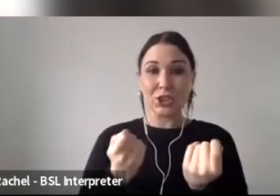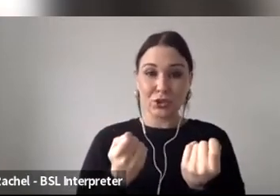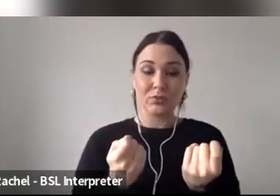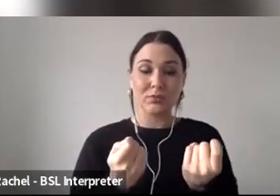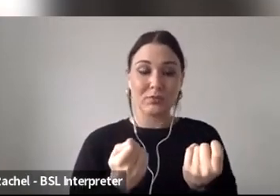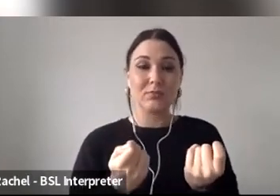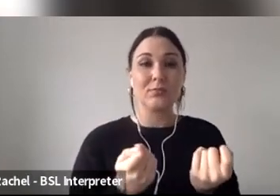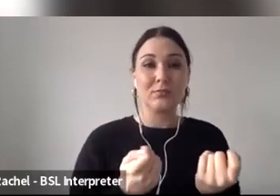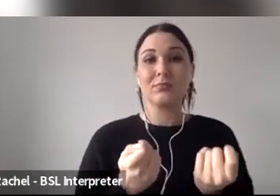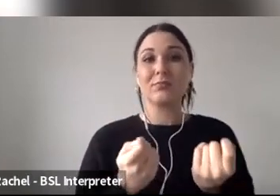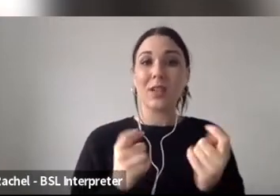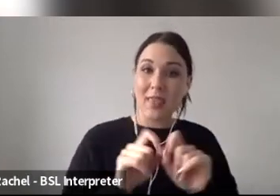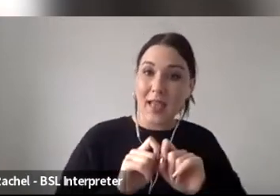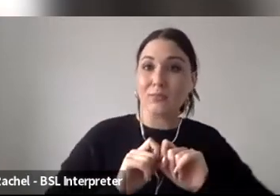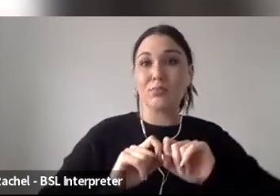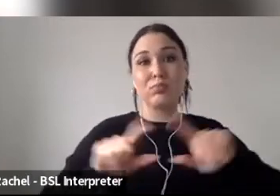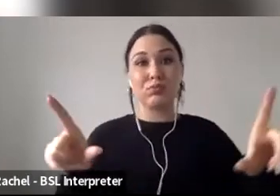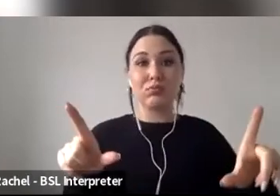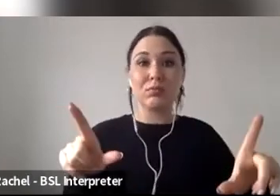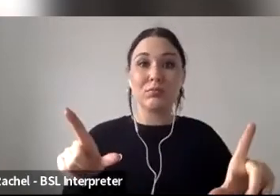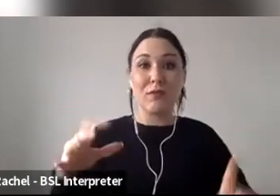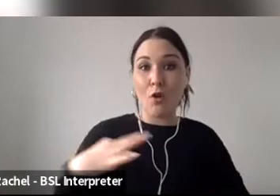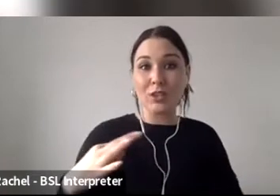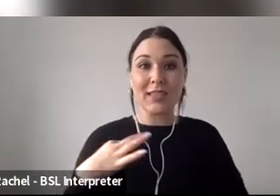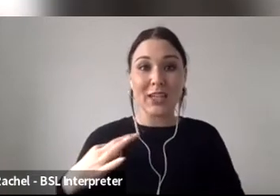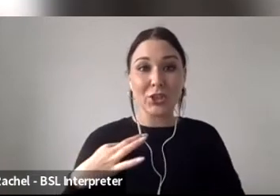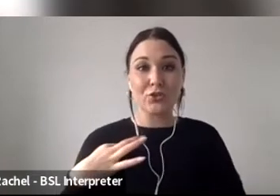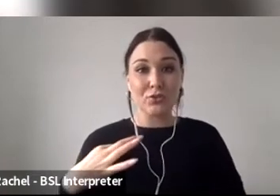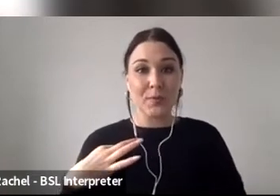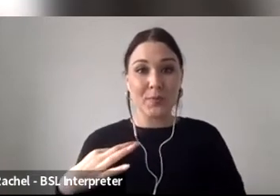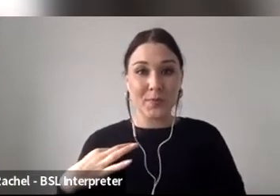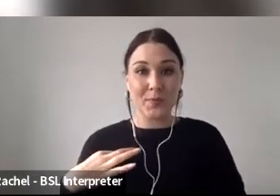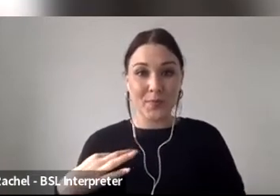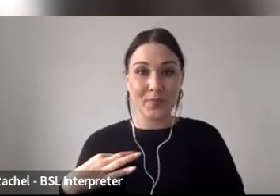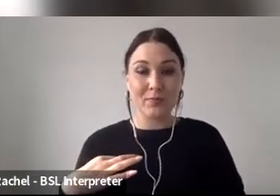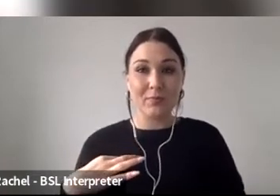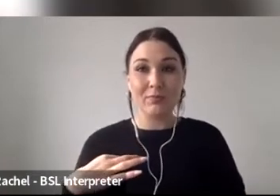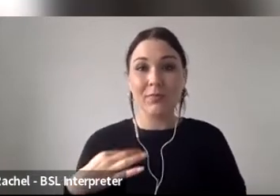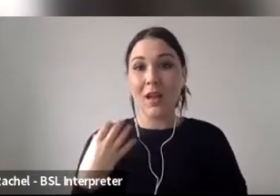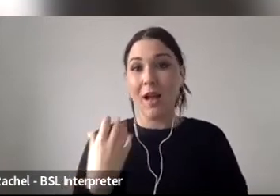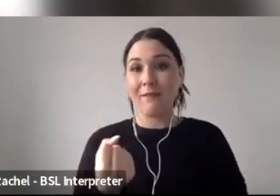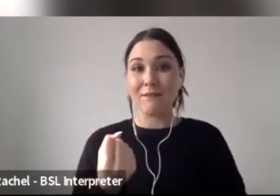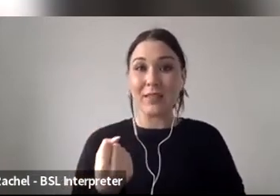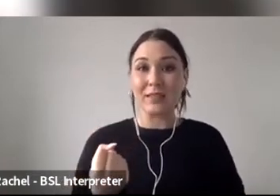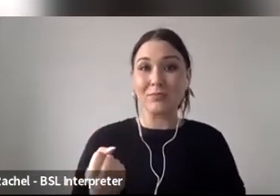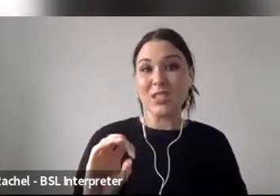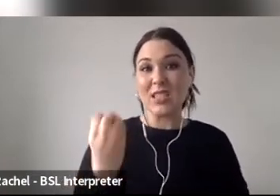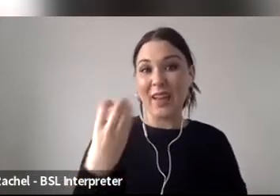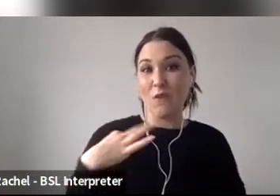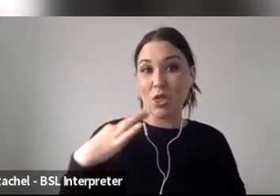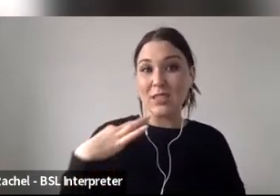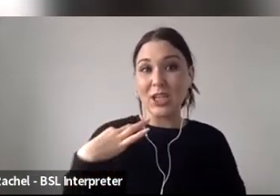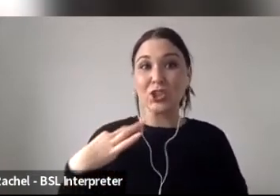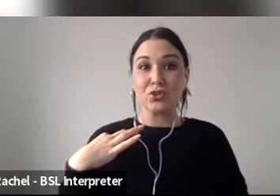distribute that to the volunteers. So I have about 10 volunteers throughout Warwickshire and the